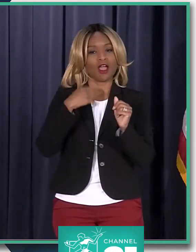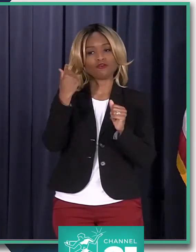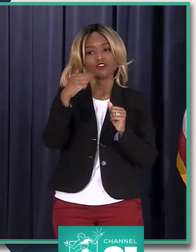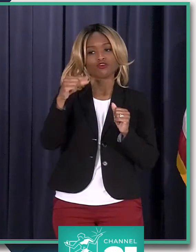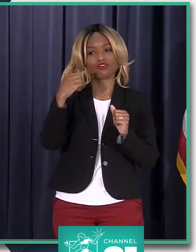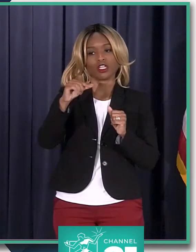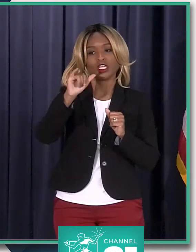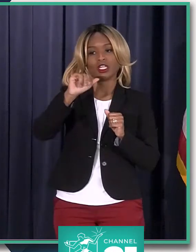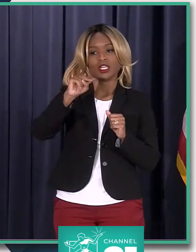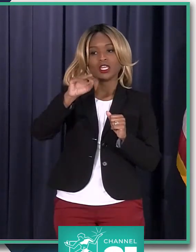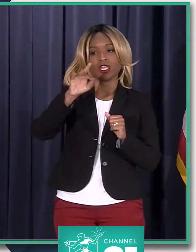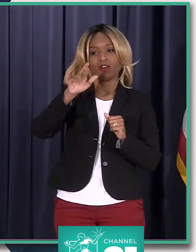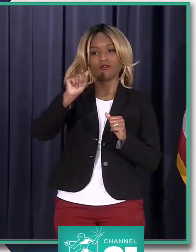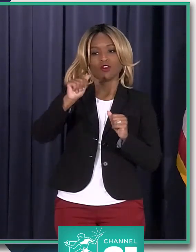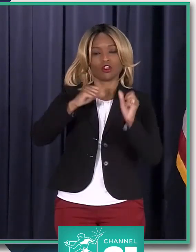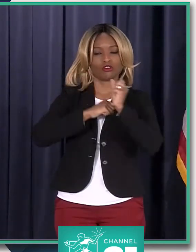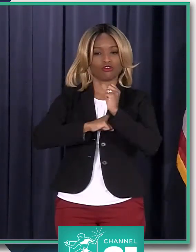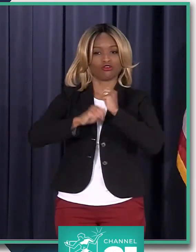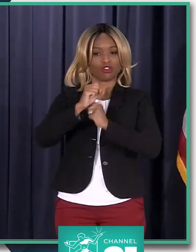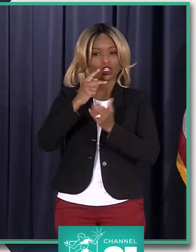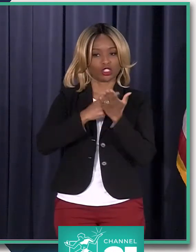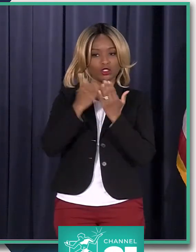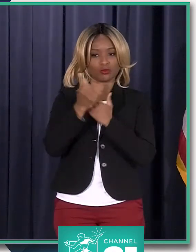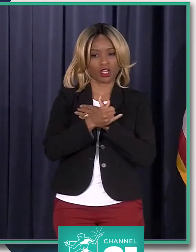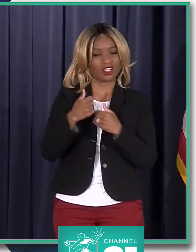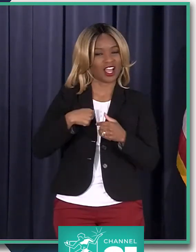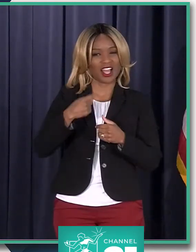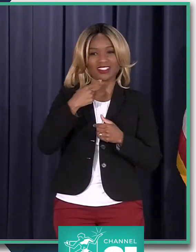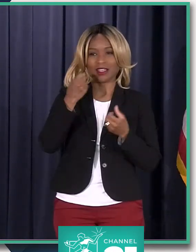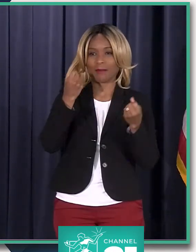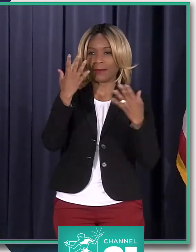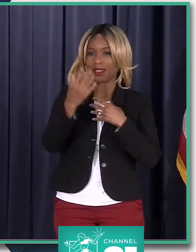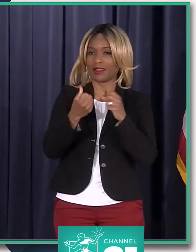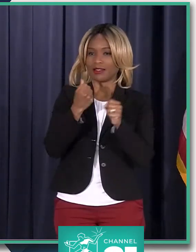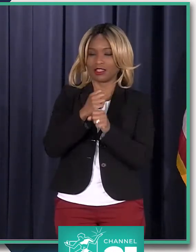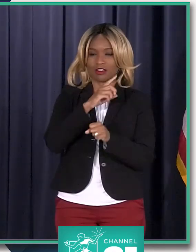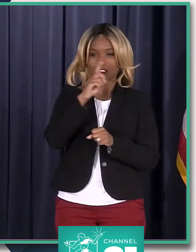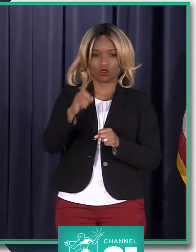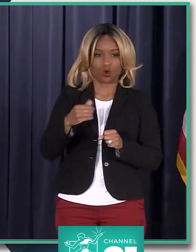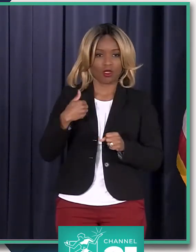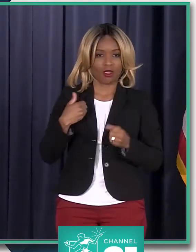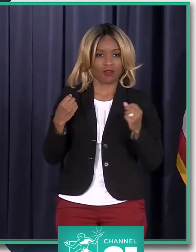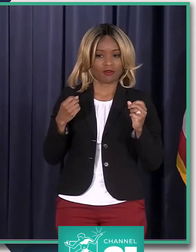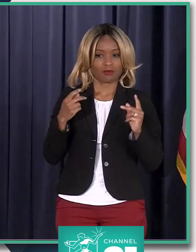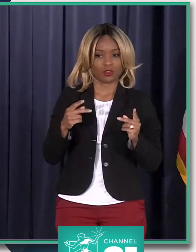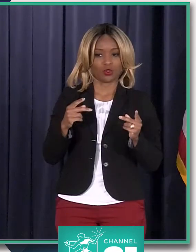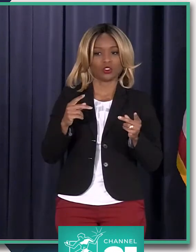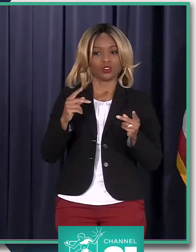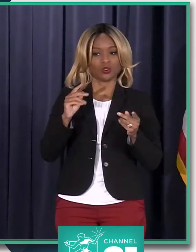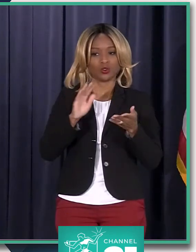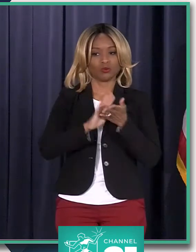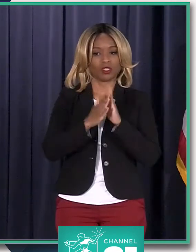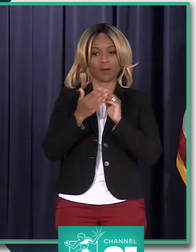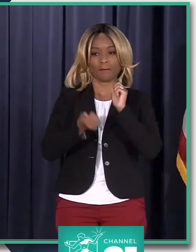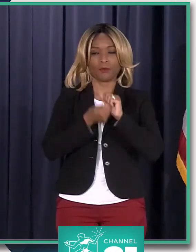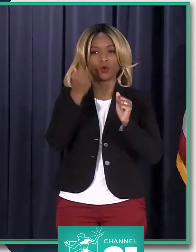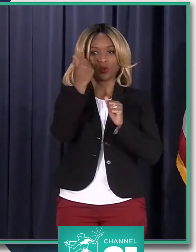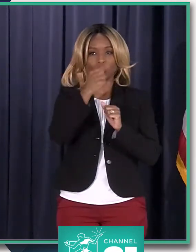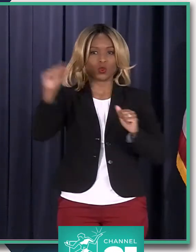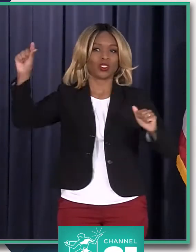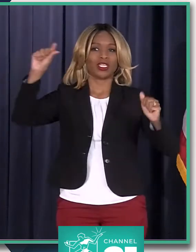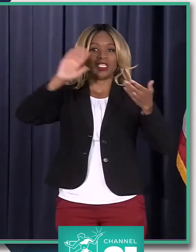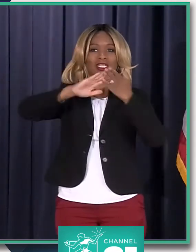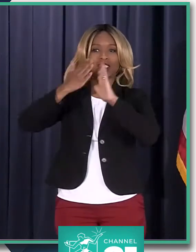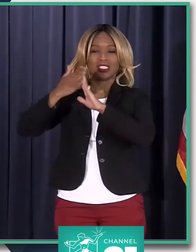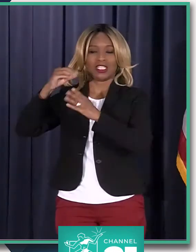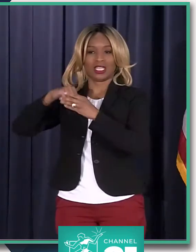And I've argued for years that Detroit has this golden opportunity to be the greenest city in America because we control so much